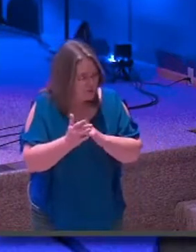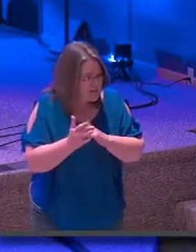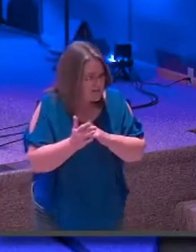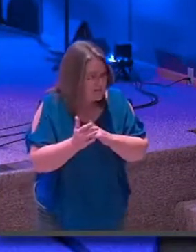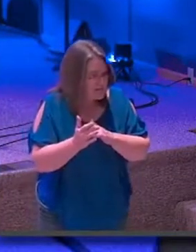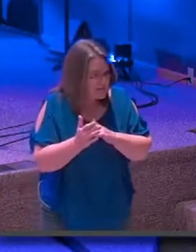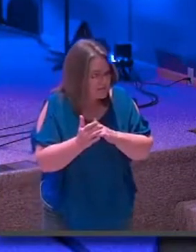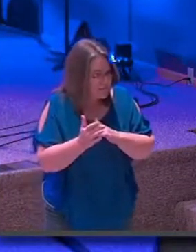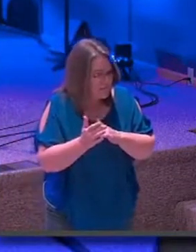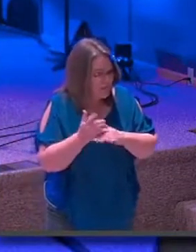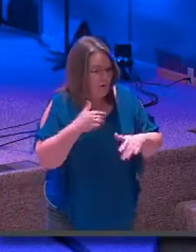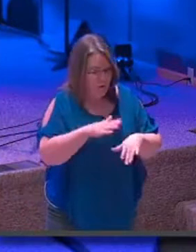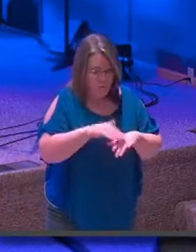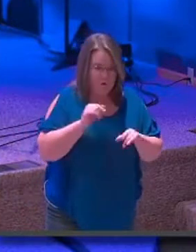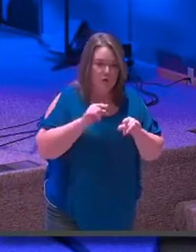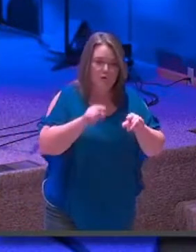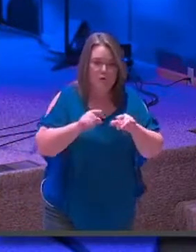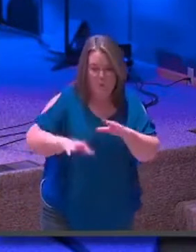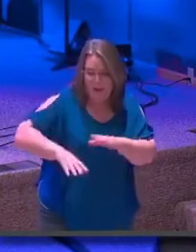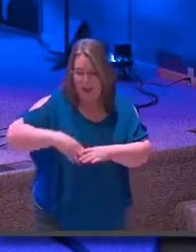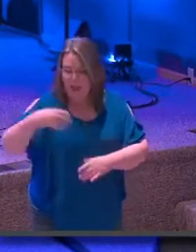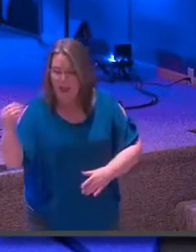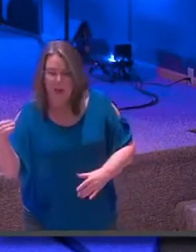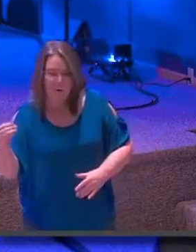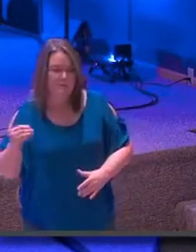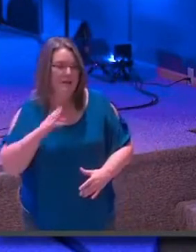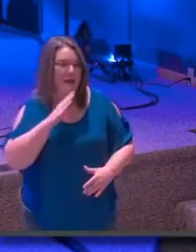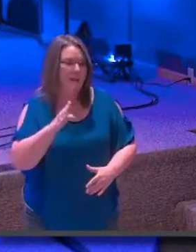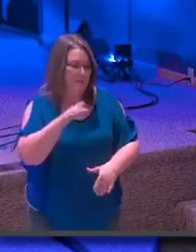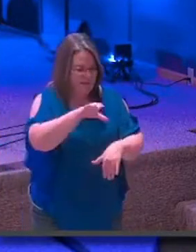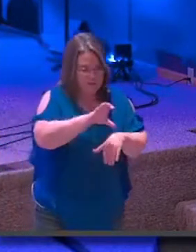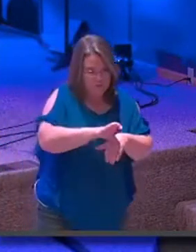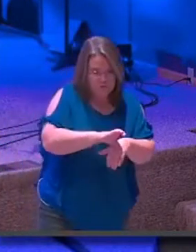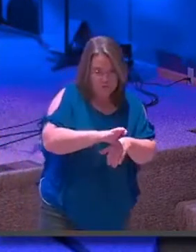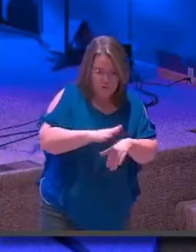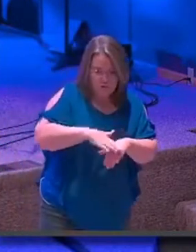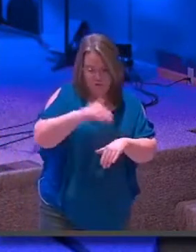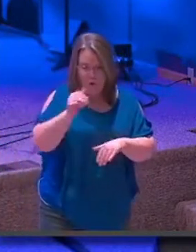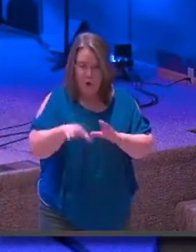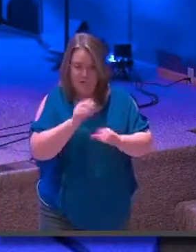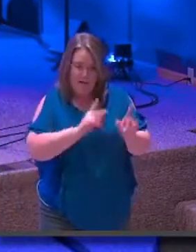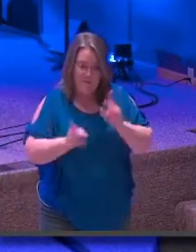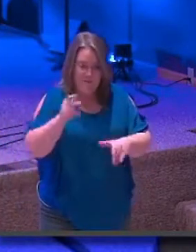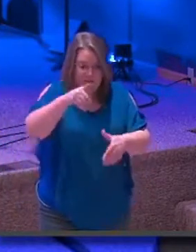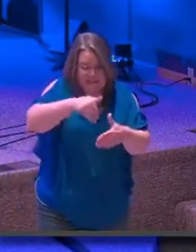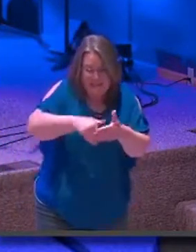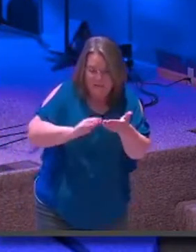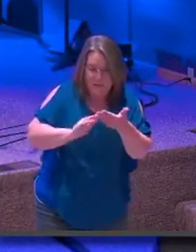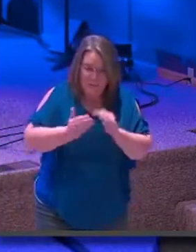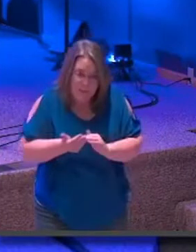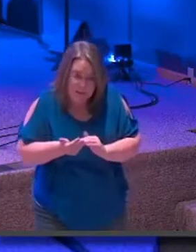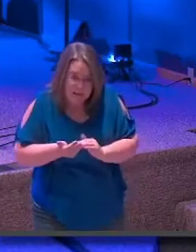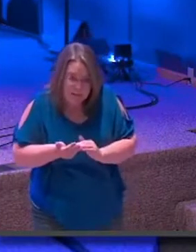we're called to go out and be the church, the called out ones, in the community.